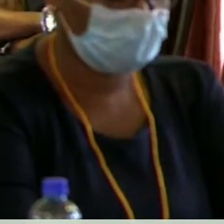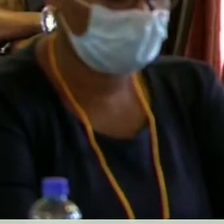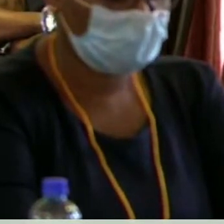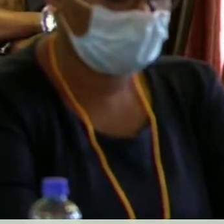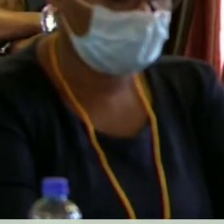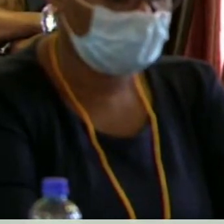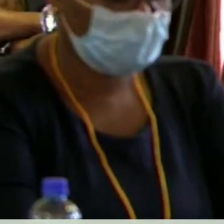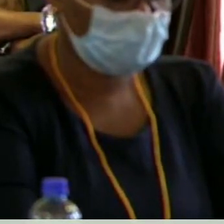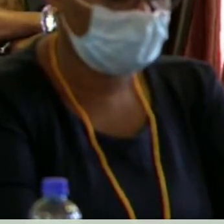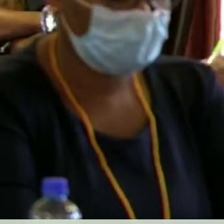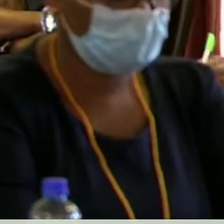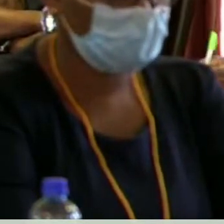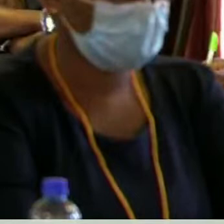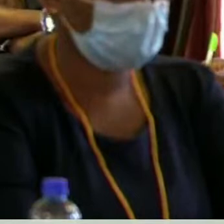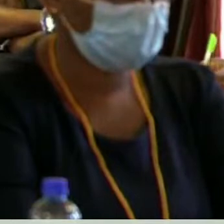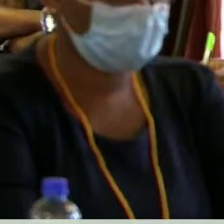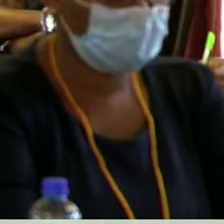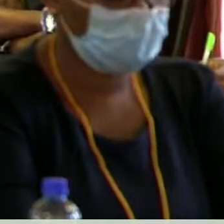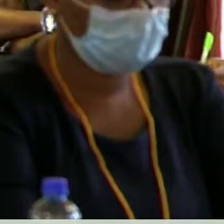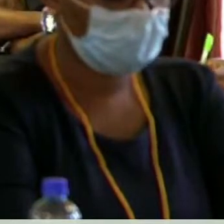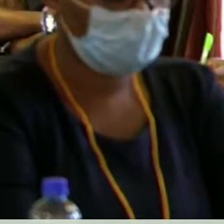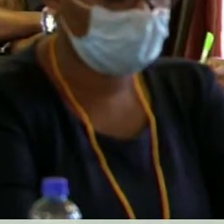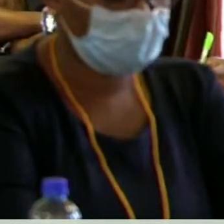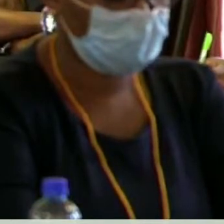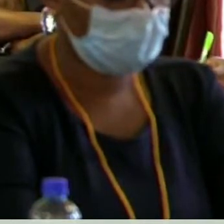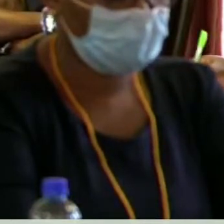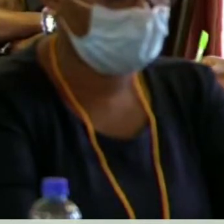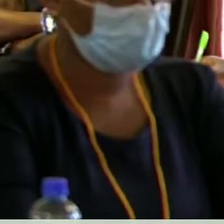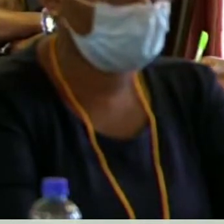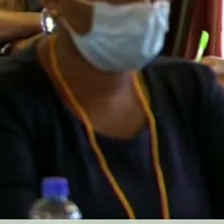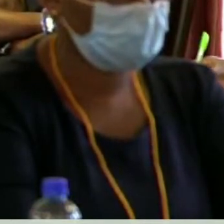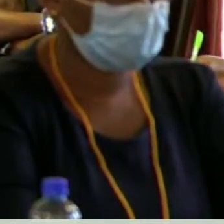Your own research with the Hague Institute,